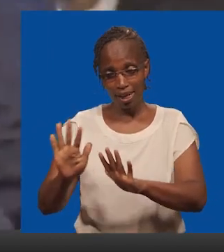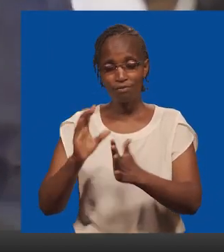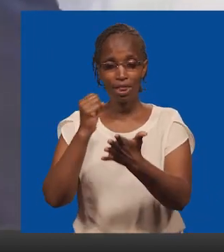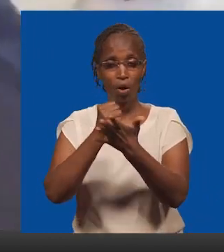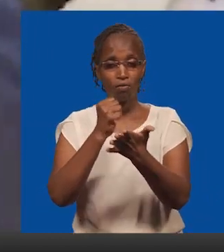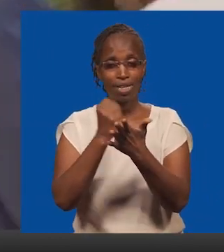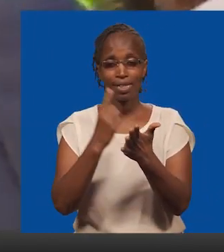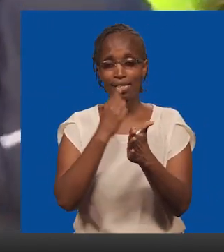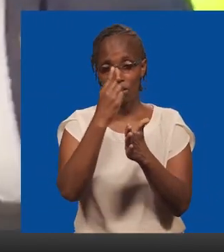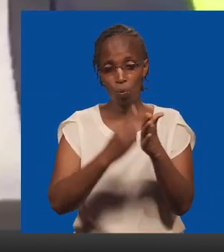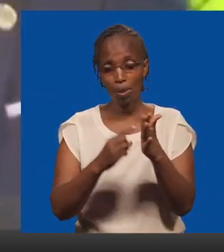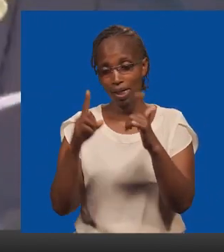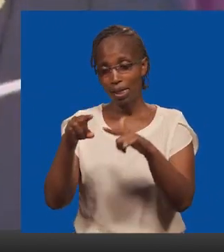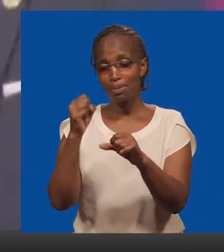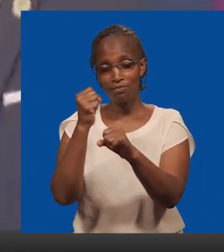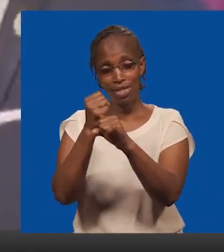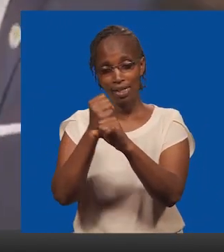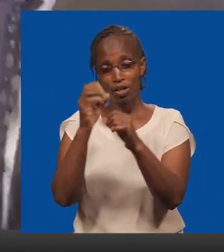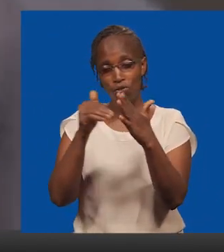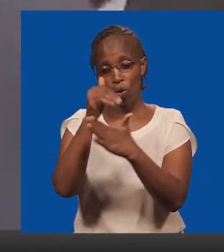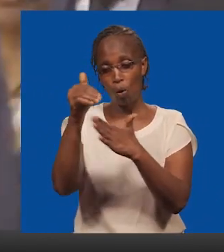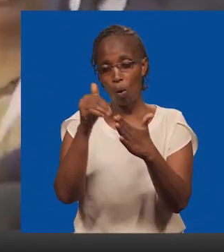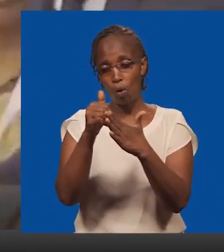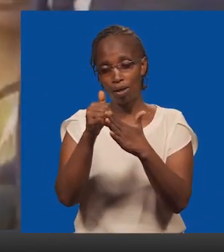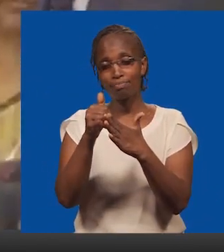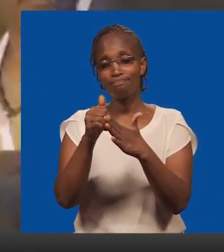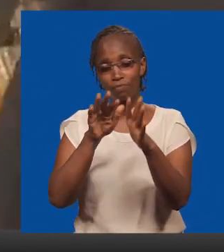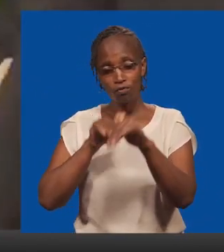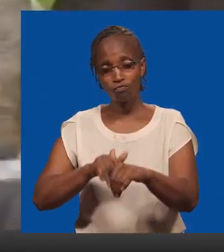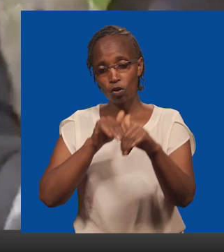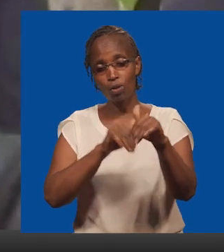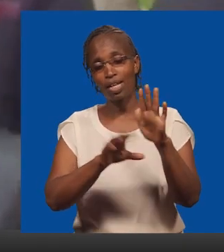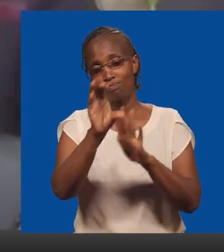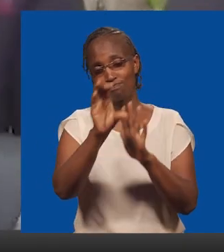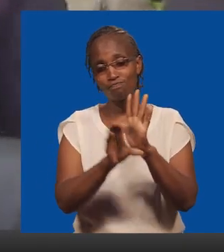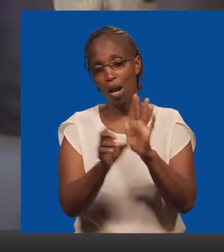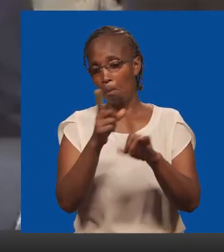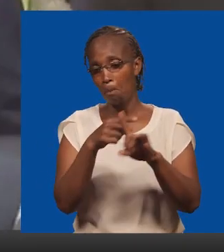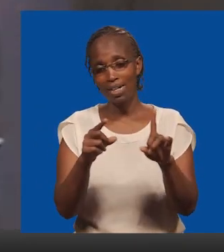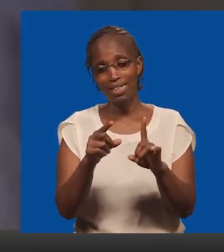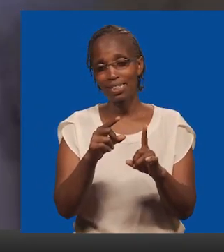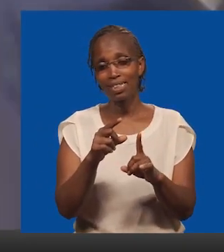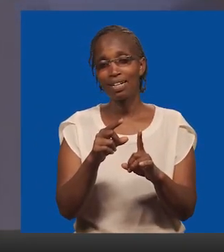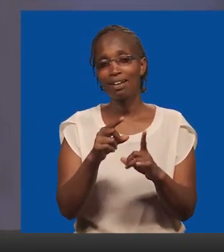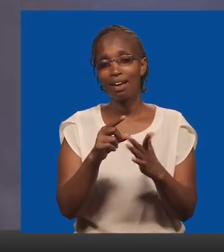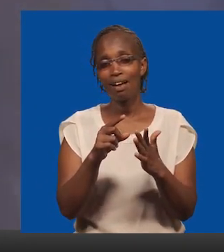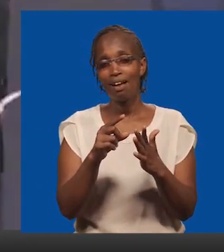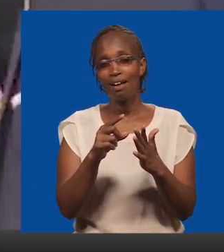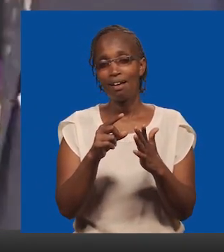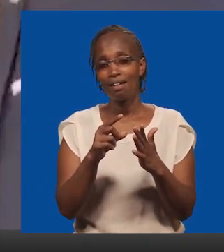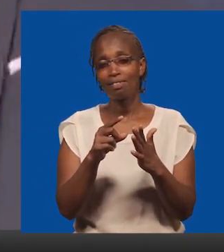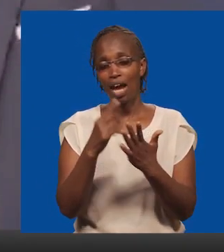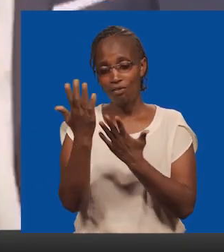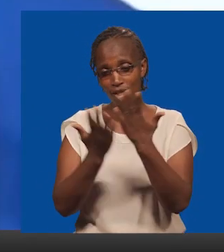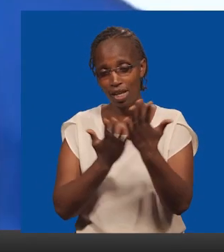hawa wakiondoka wamesema waliyatekeleza yote kwa mujibu wa katiba na hawajutii kwa walioifanya kwa miaka